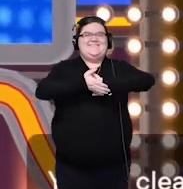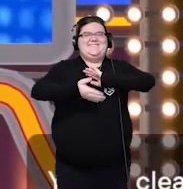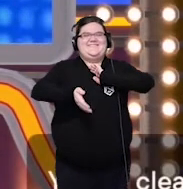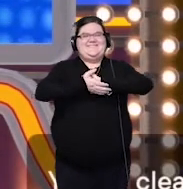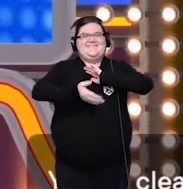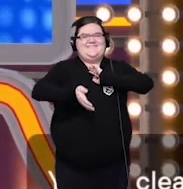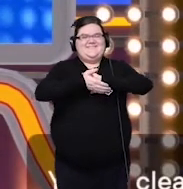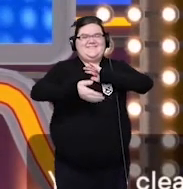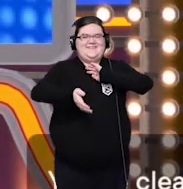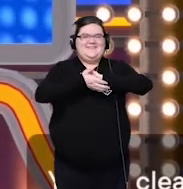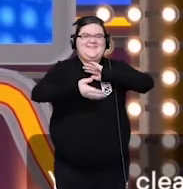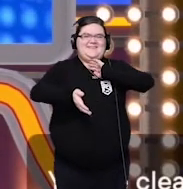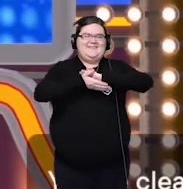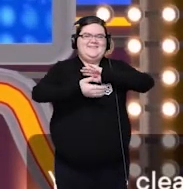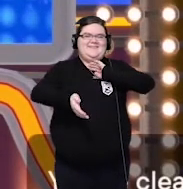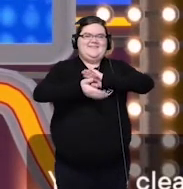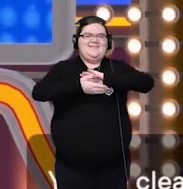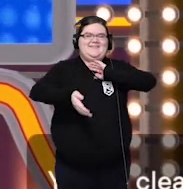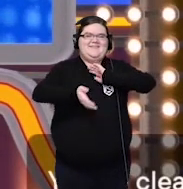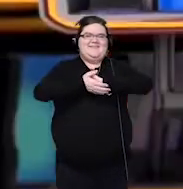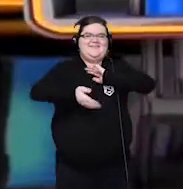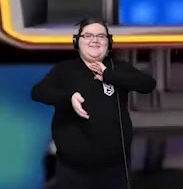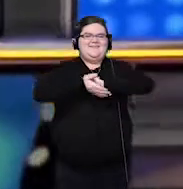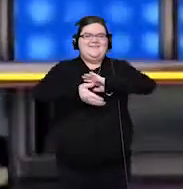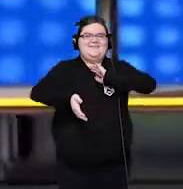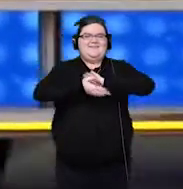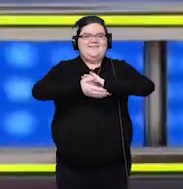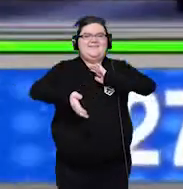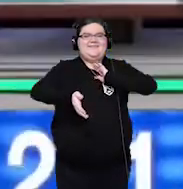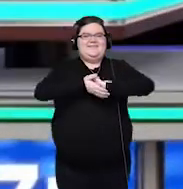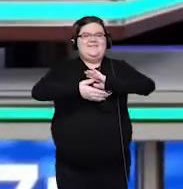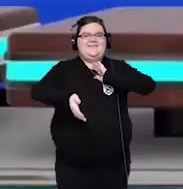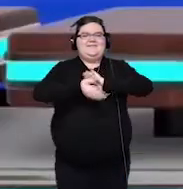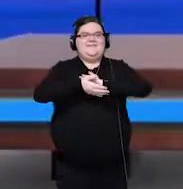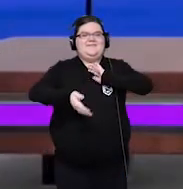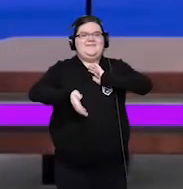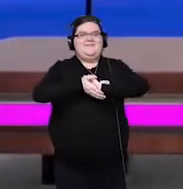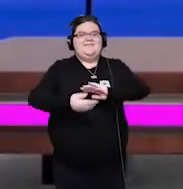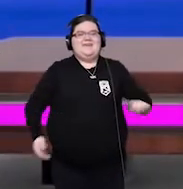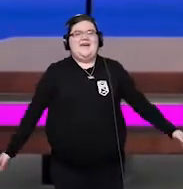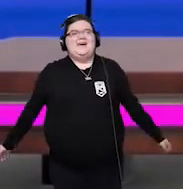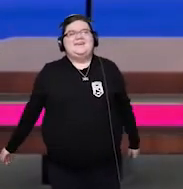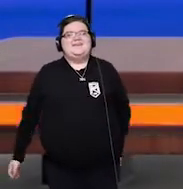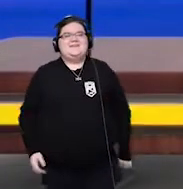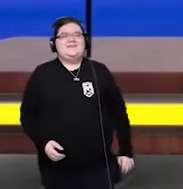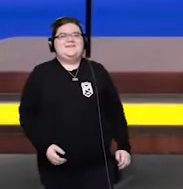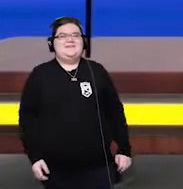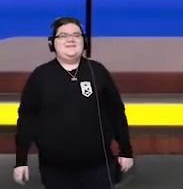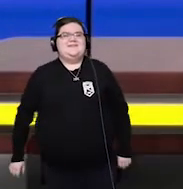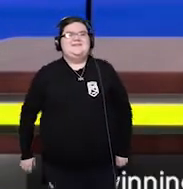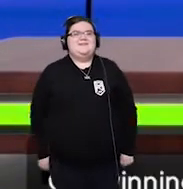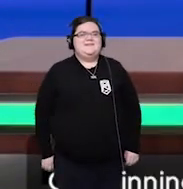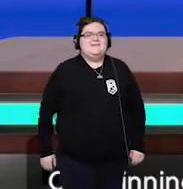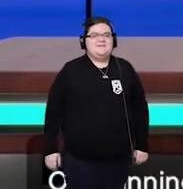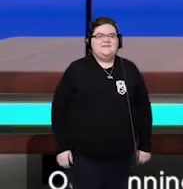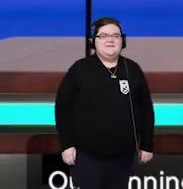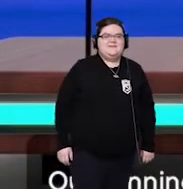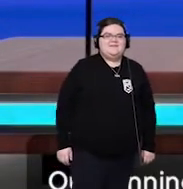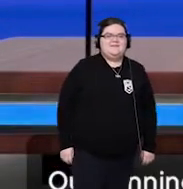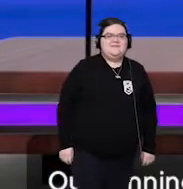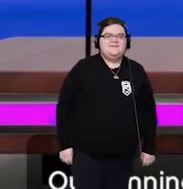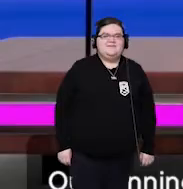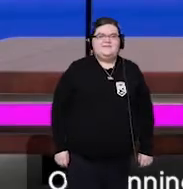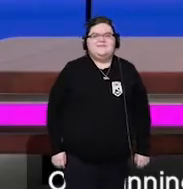Yeah! Yeah! Yeah! Yeah! Oh, fuck! By the way, there's a final round which they can still win. Yeah. How can they win? How can they